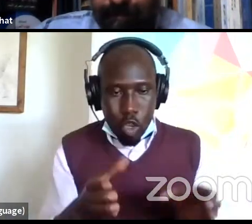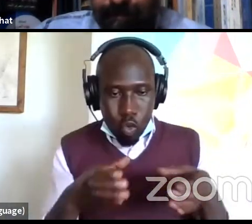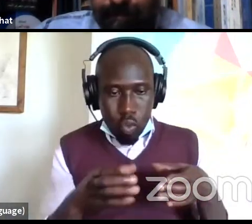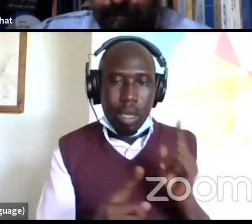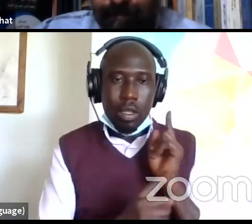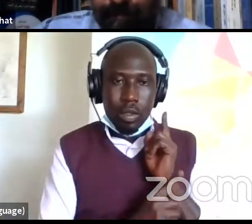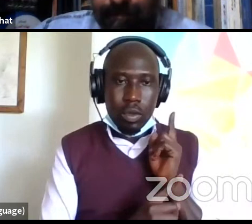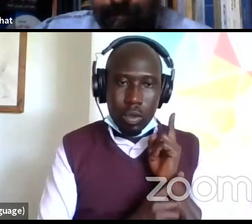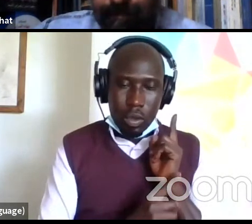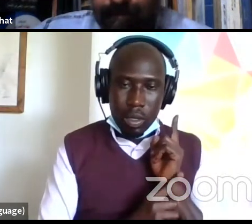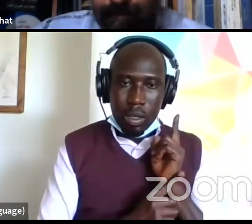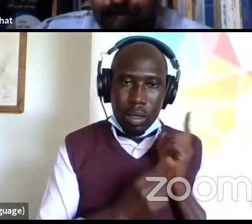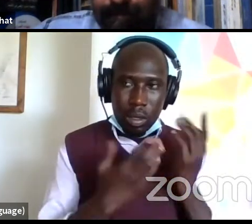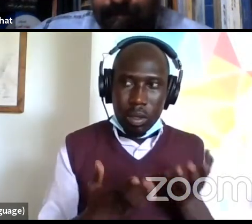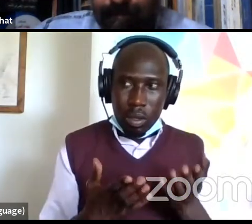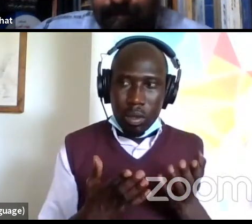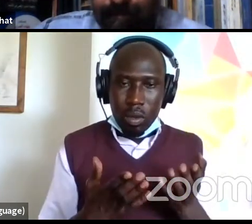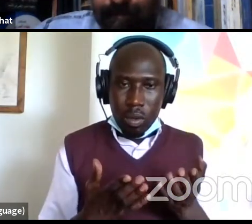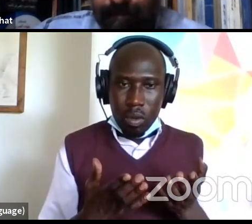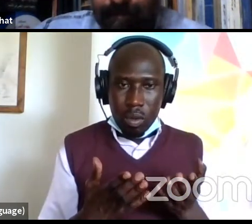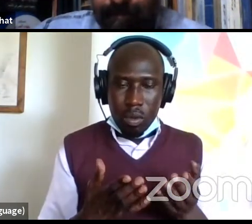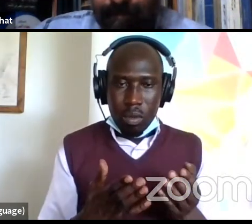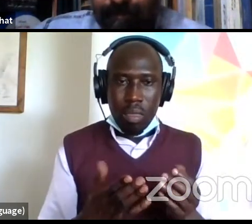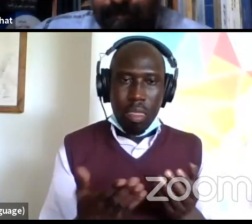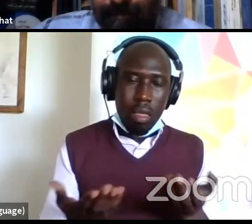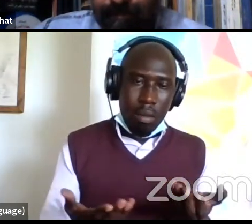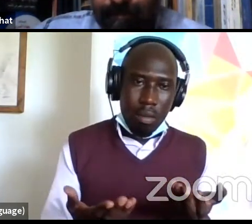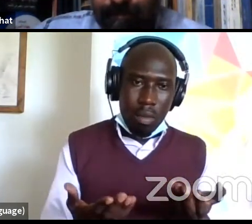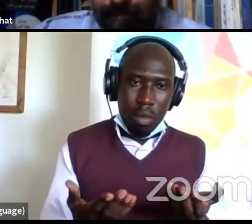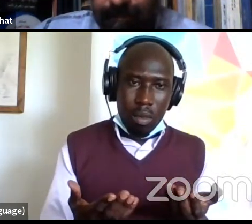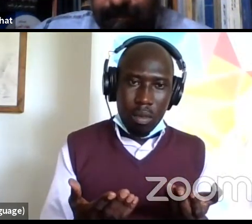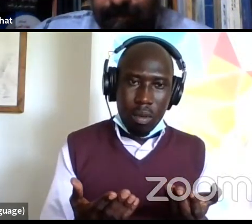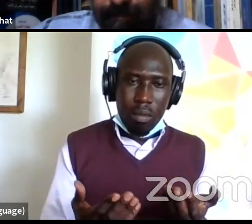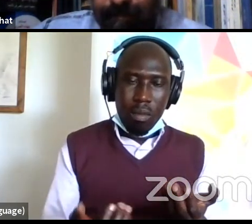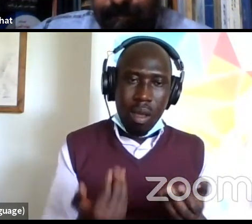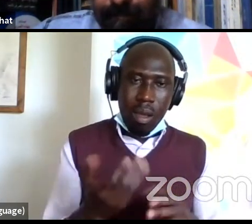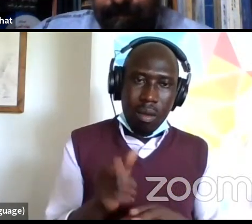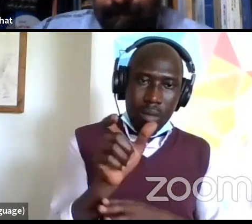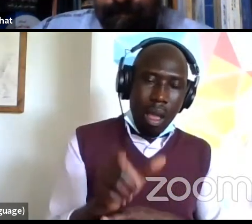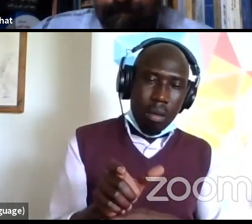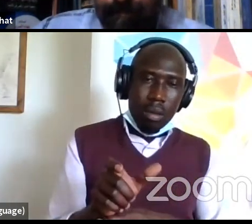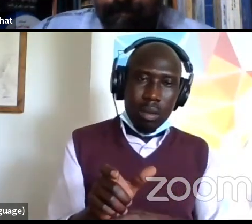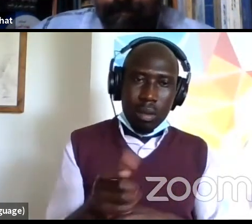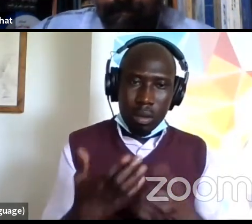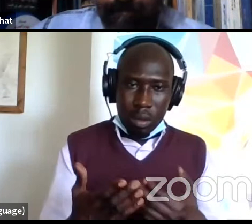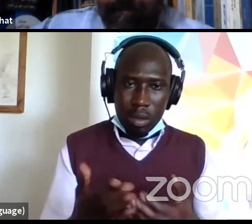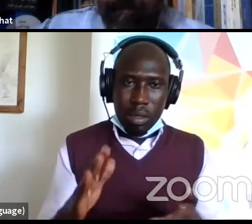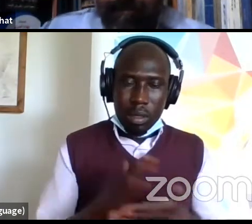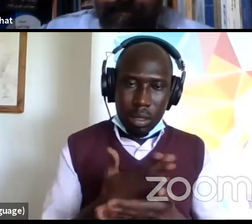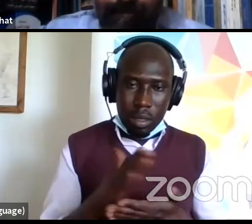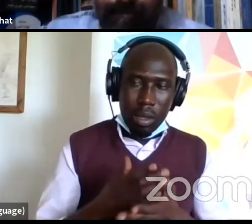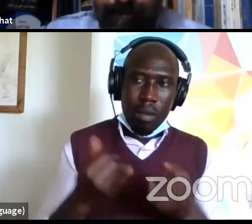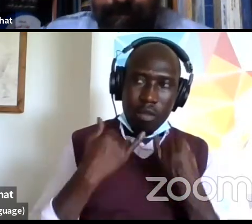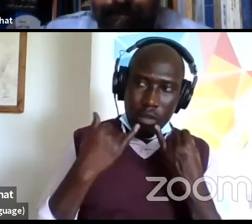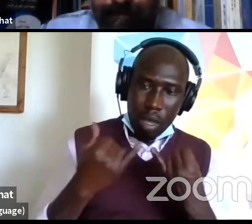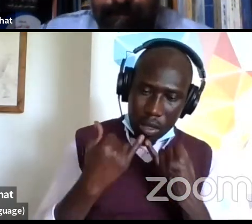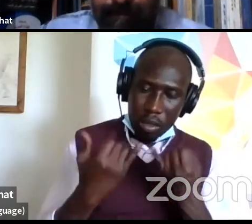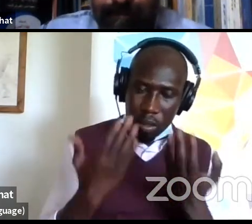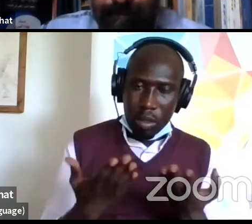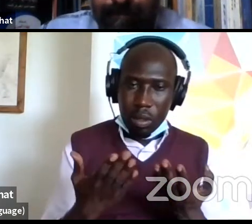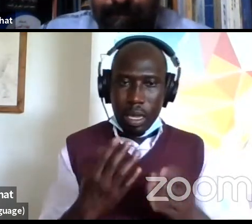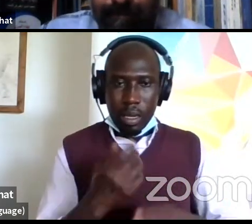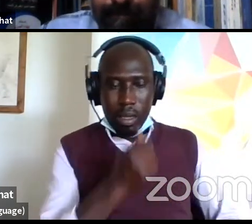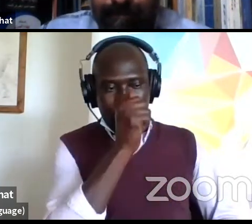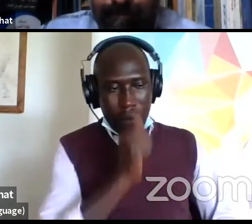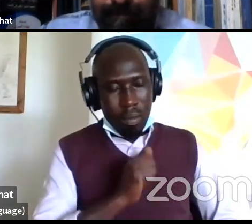would actually use their own personal profiles to actually share information that is